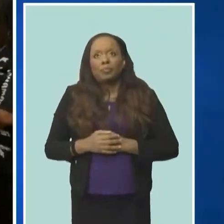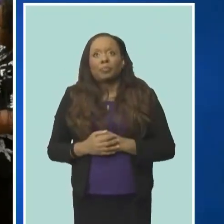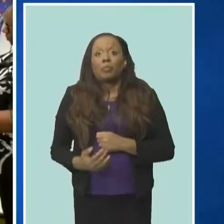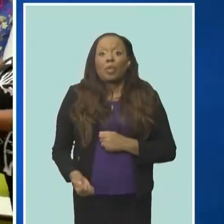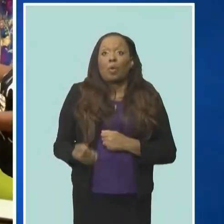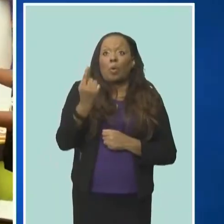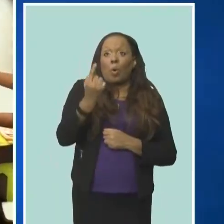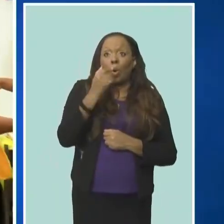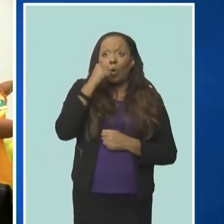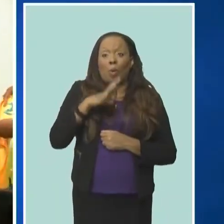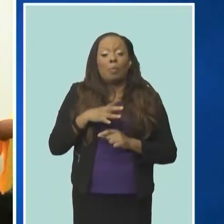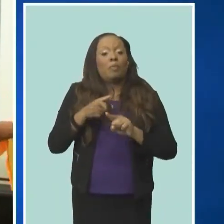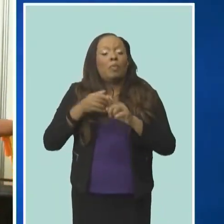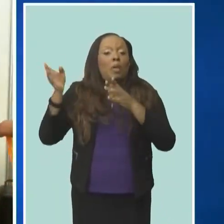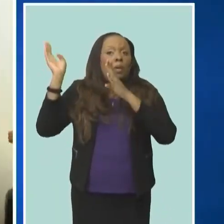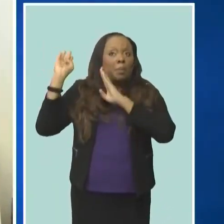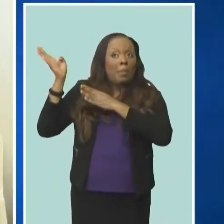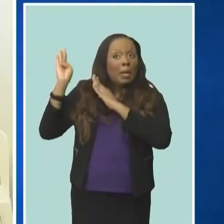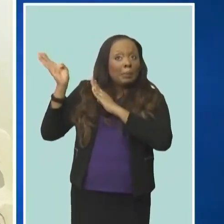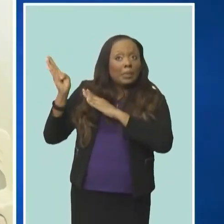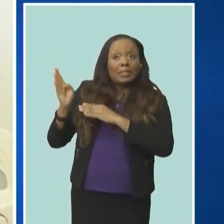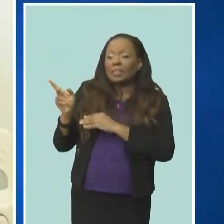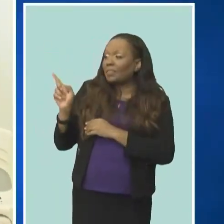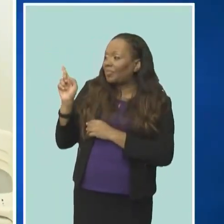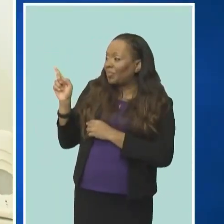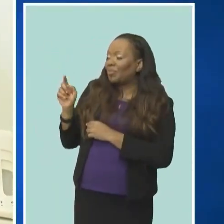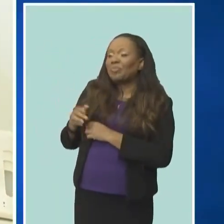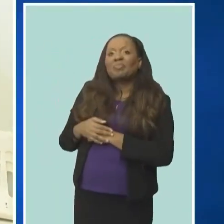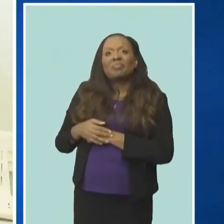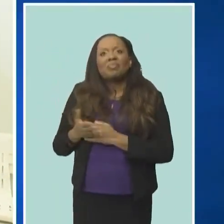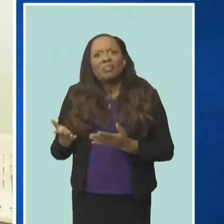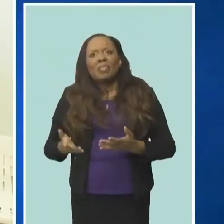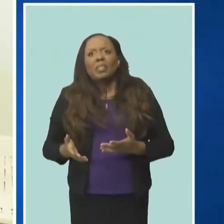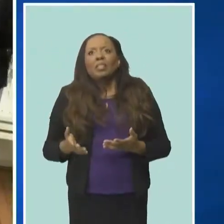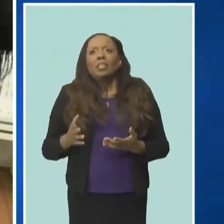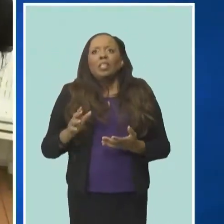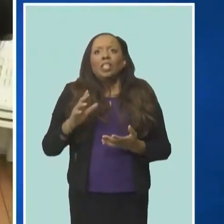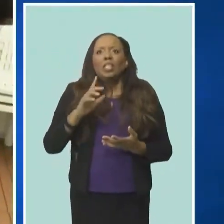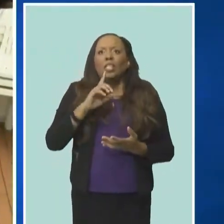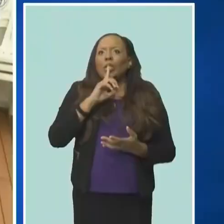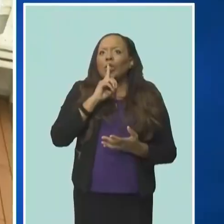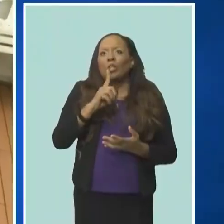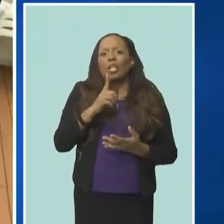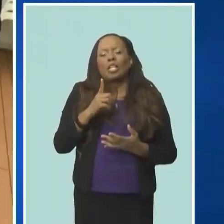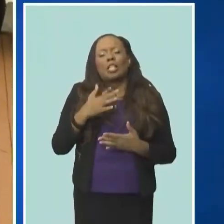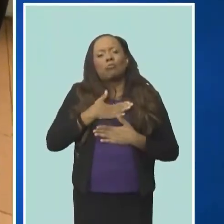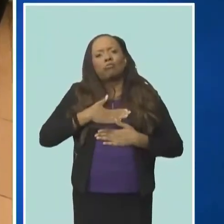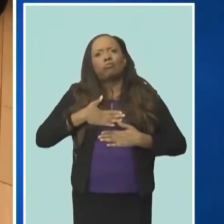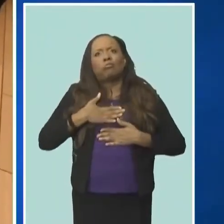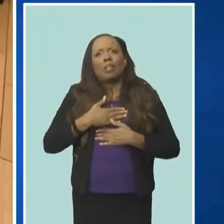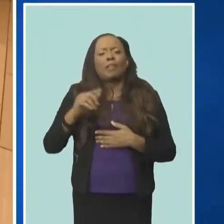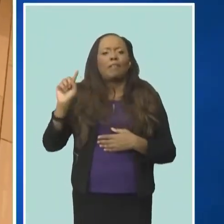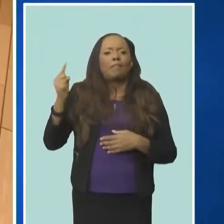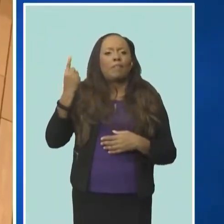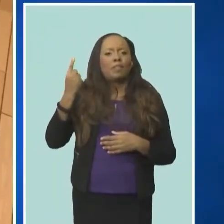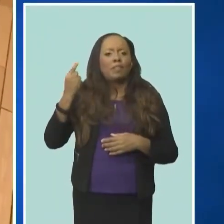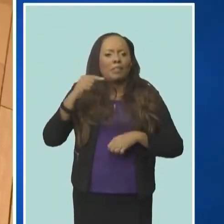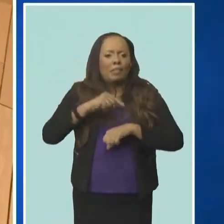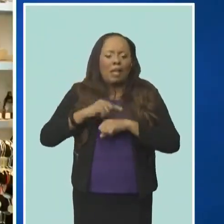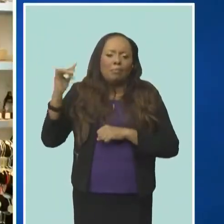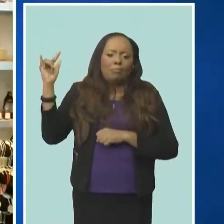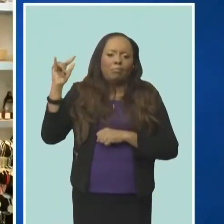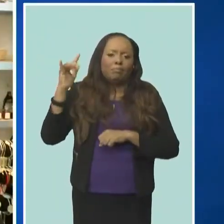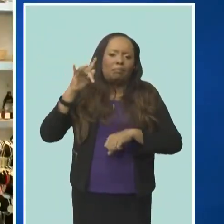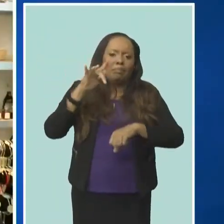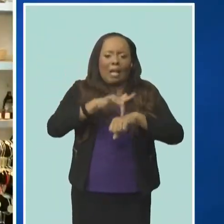Dorset from the Bahamas in particular, being in the Grand Market is part of her double delight. Her first visit to Barbados